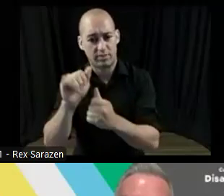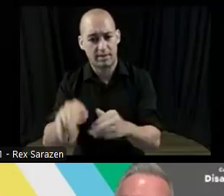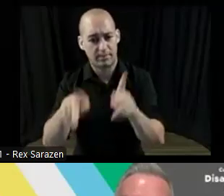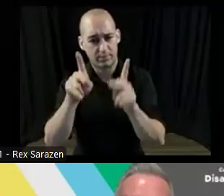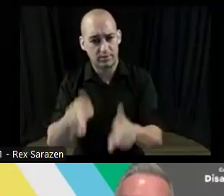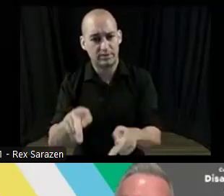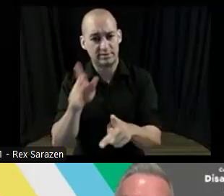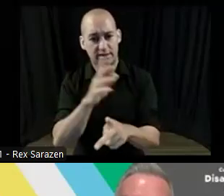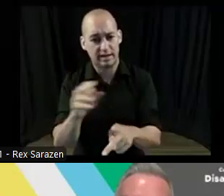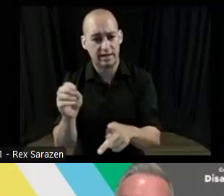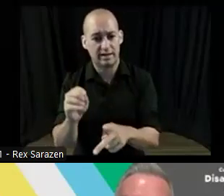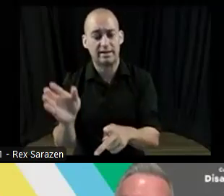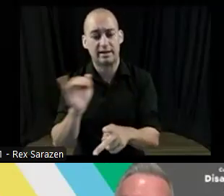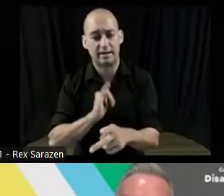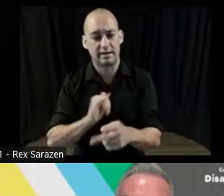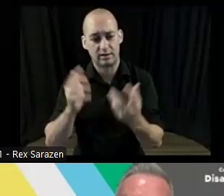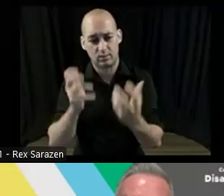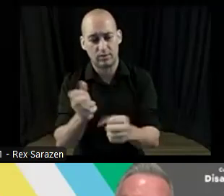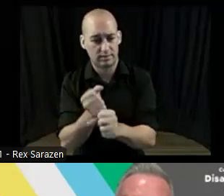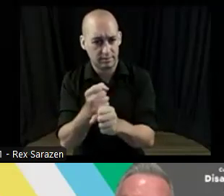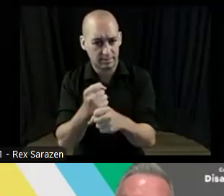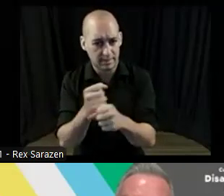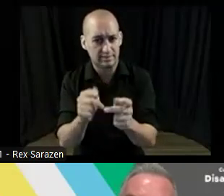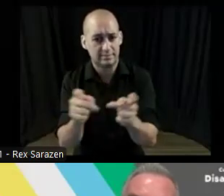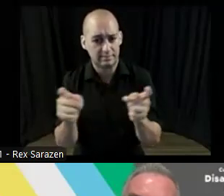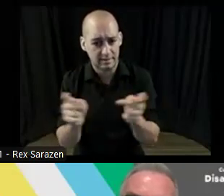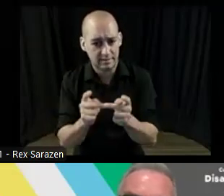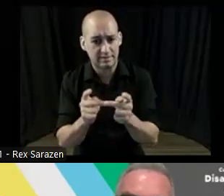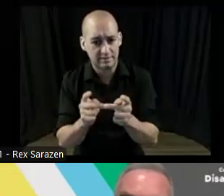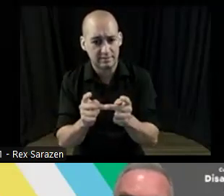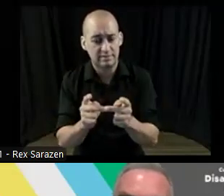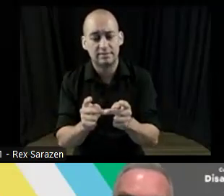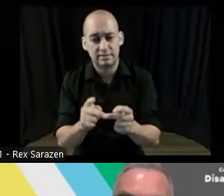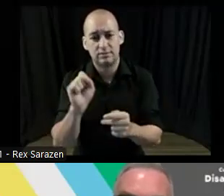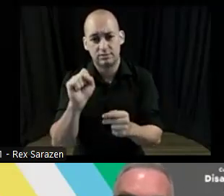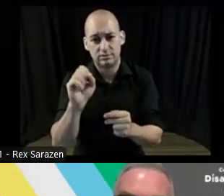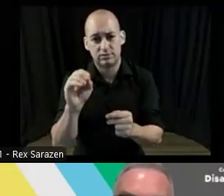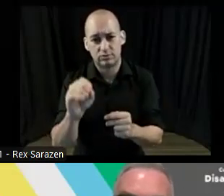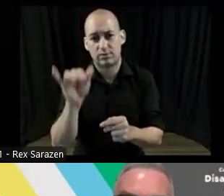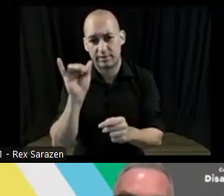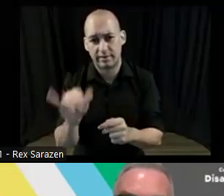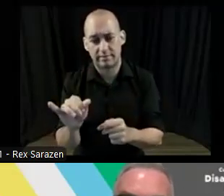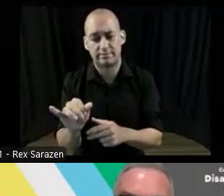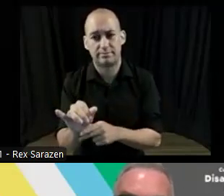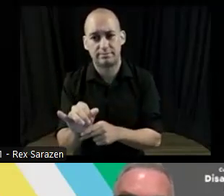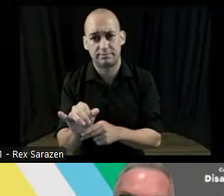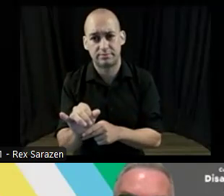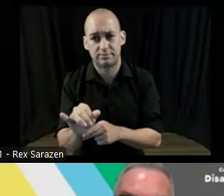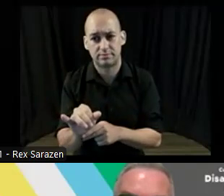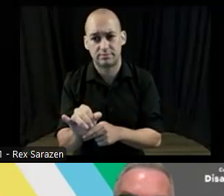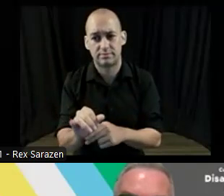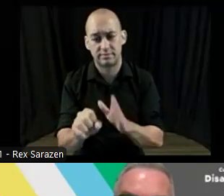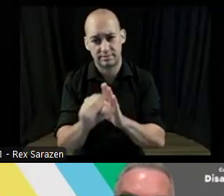and I want to create the space so that the